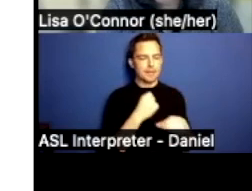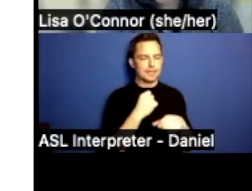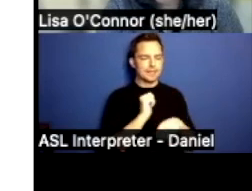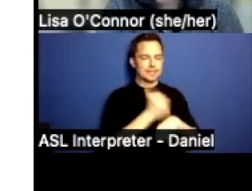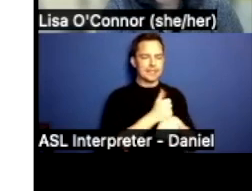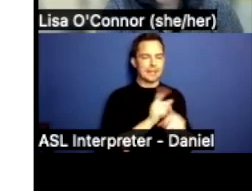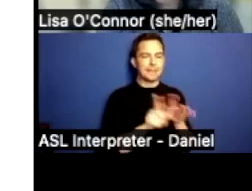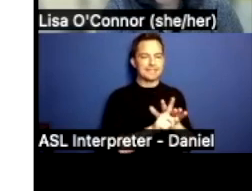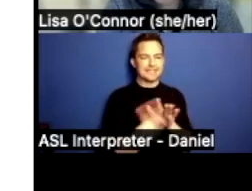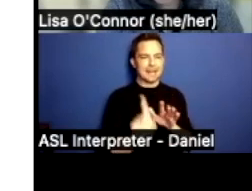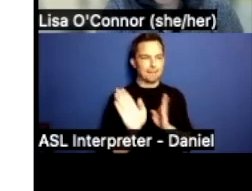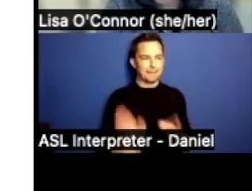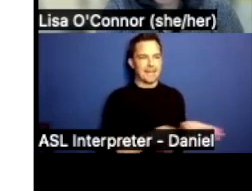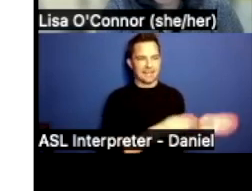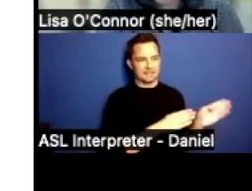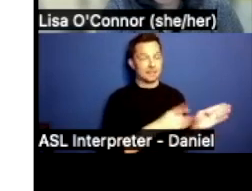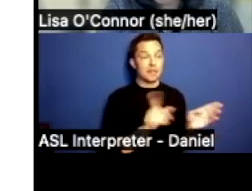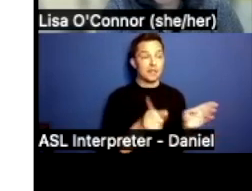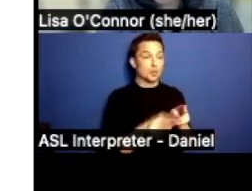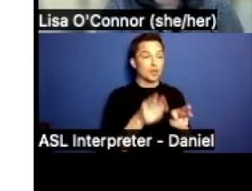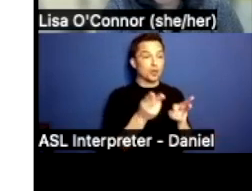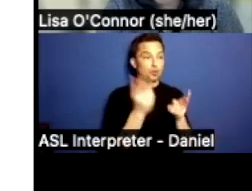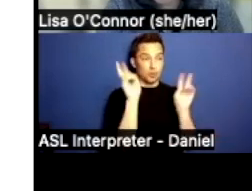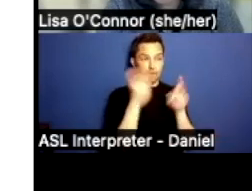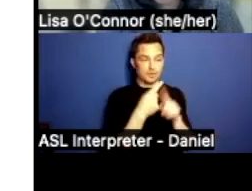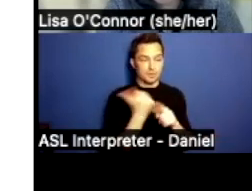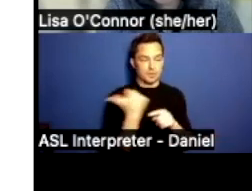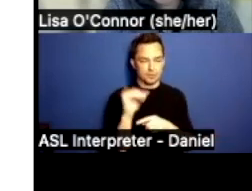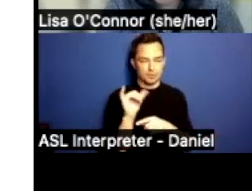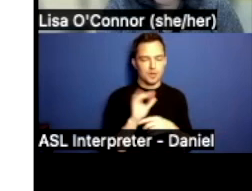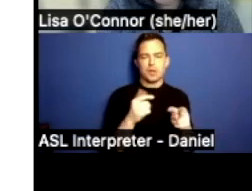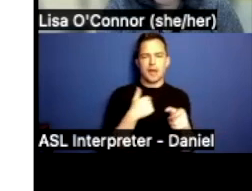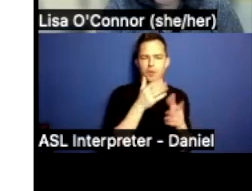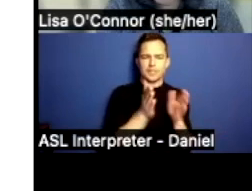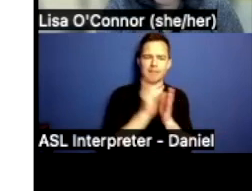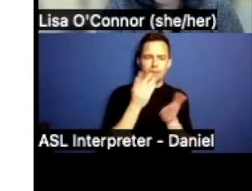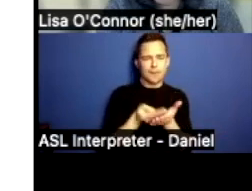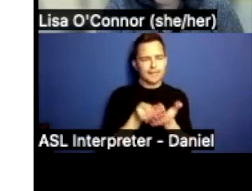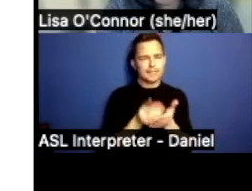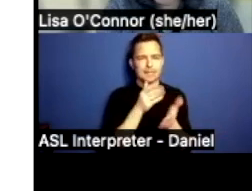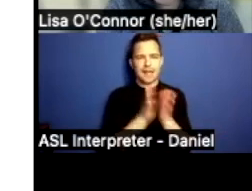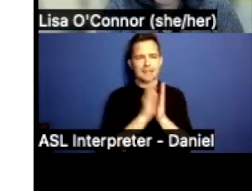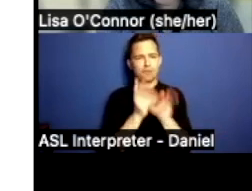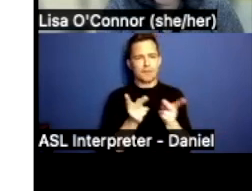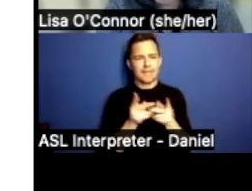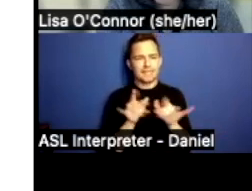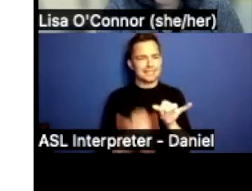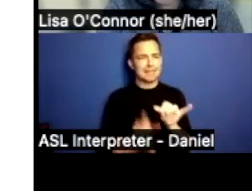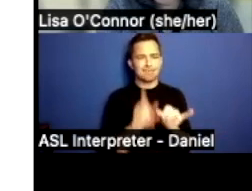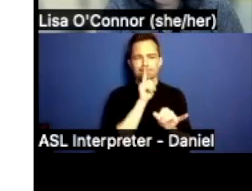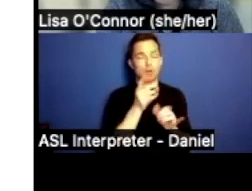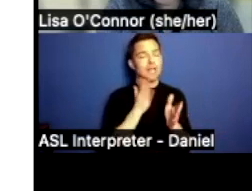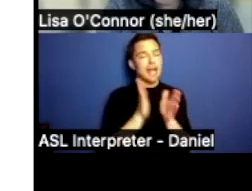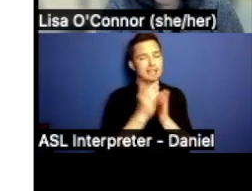plan." And then just a quick quote from somebody else. "I wasn't asking for money. I wasn't asking for a place to stay. I was really asking for